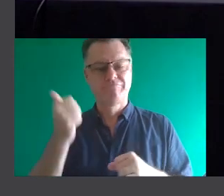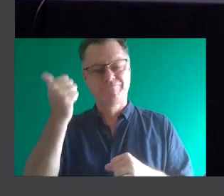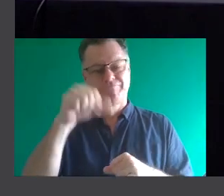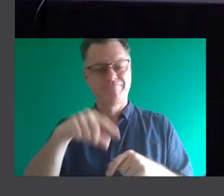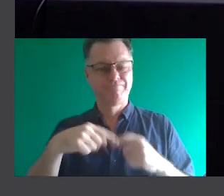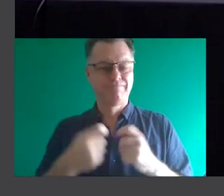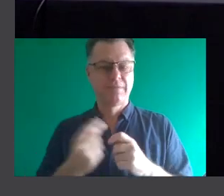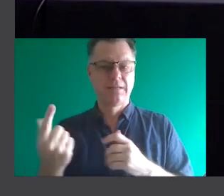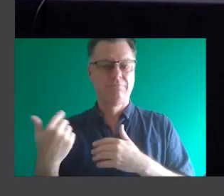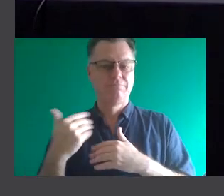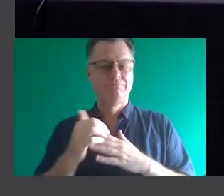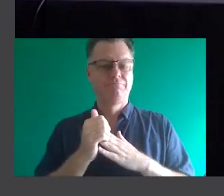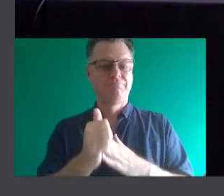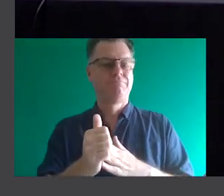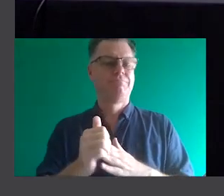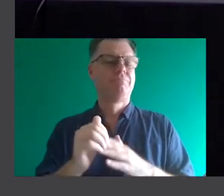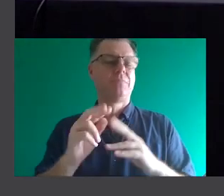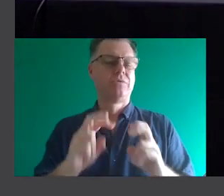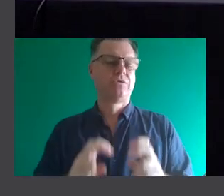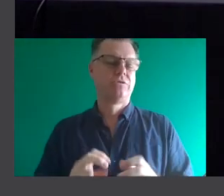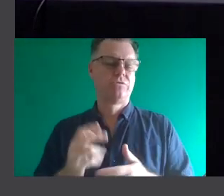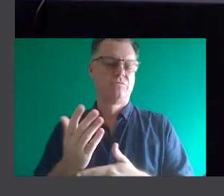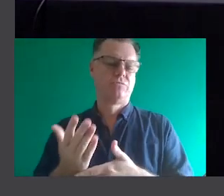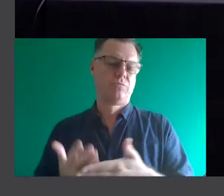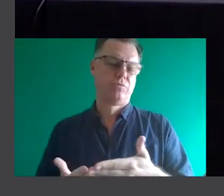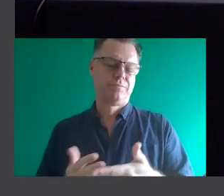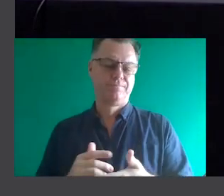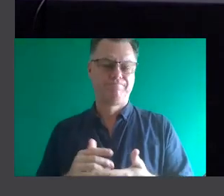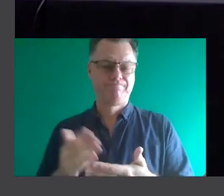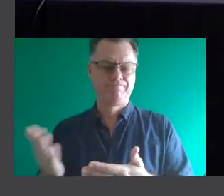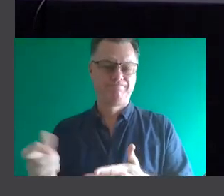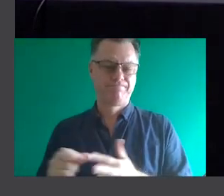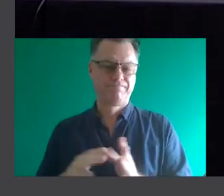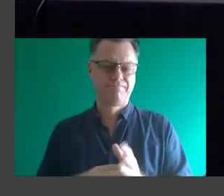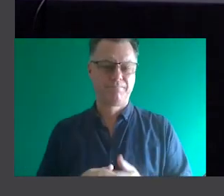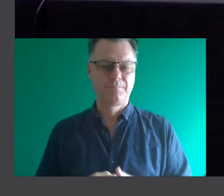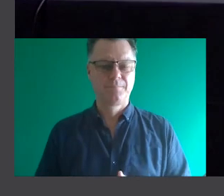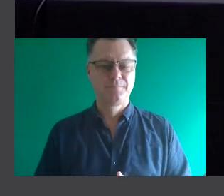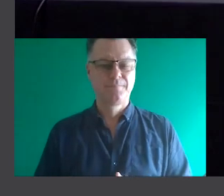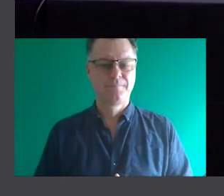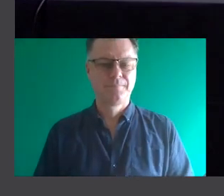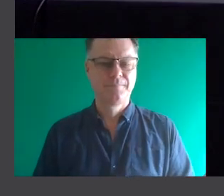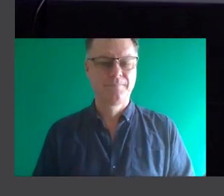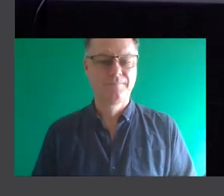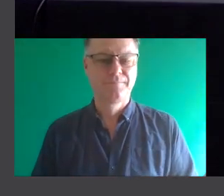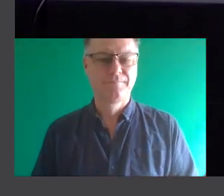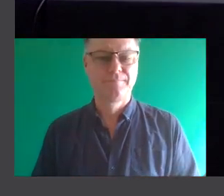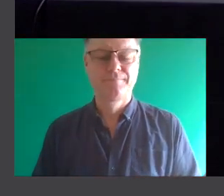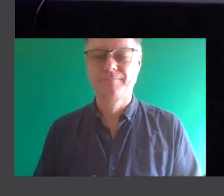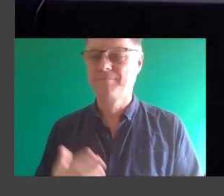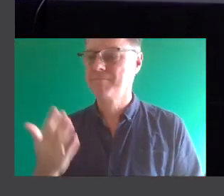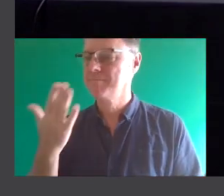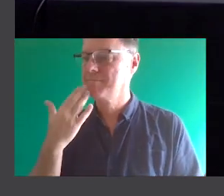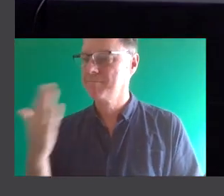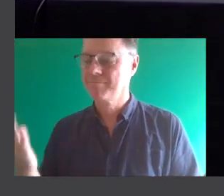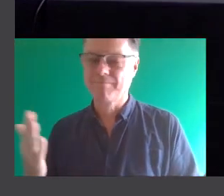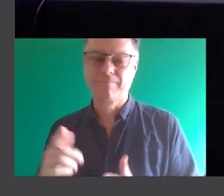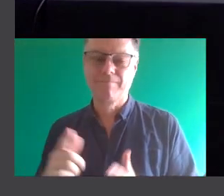works in our strategic intelligence team, and he led the development of the research report. Over to you, Dan, and